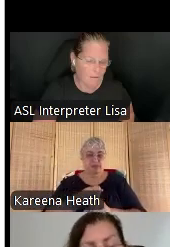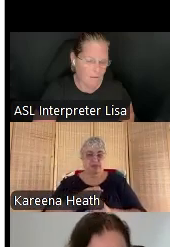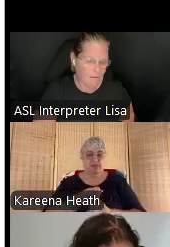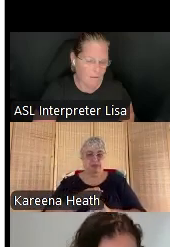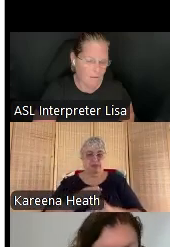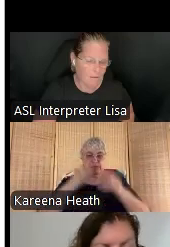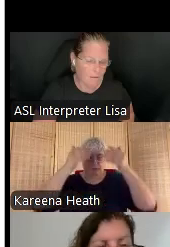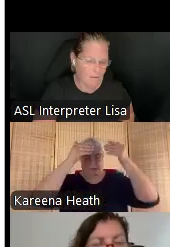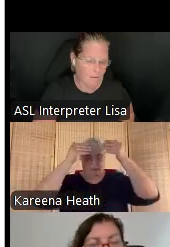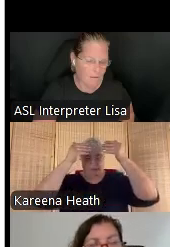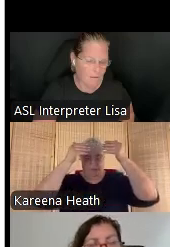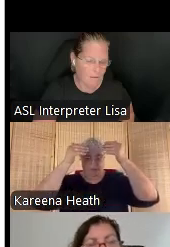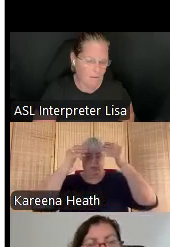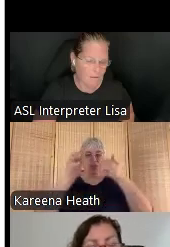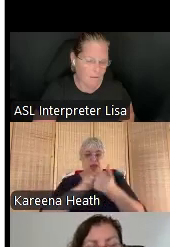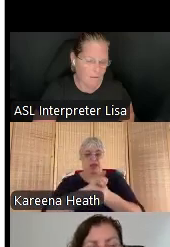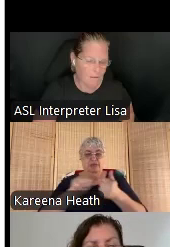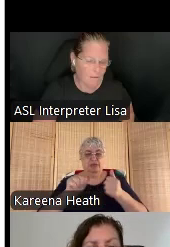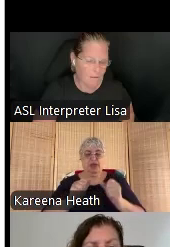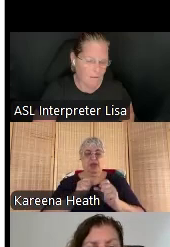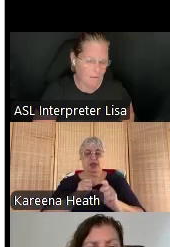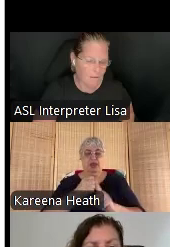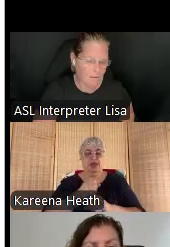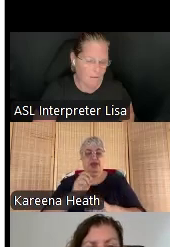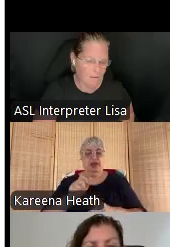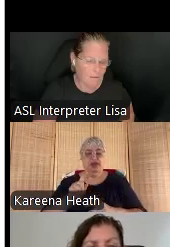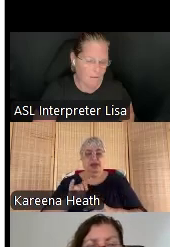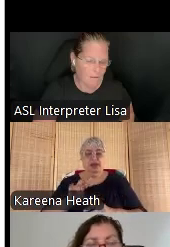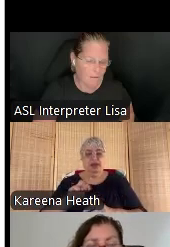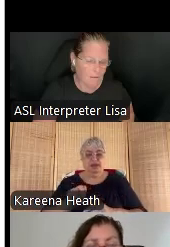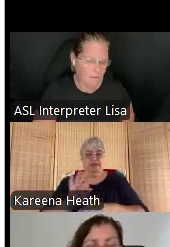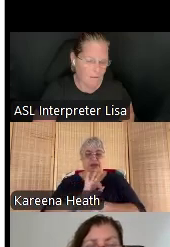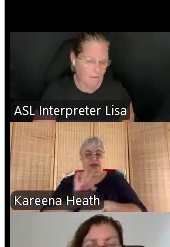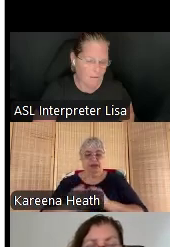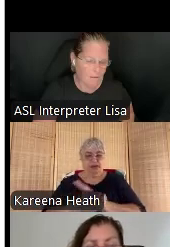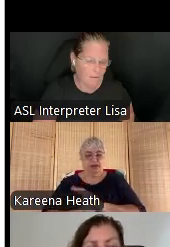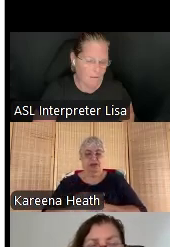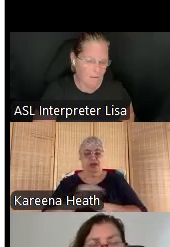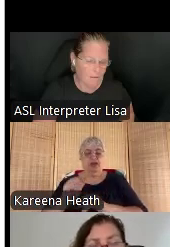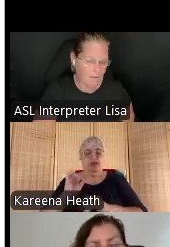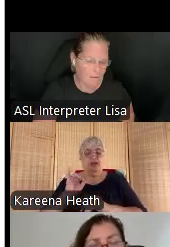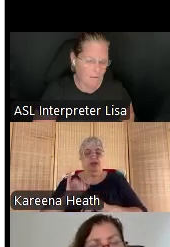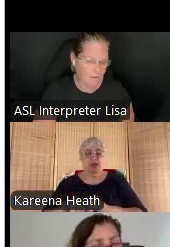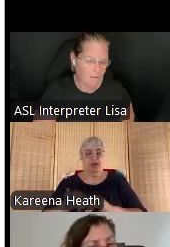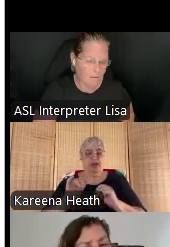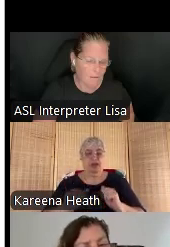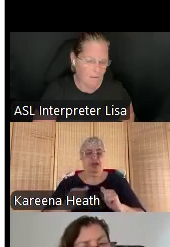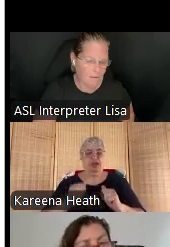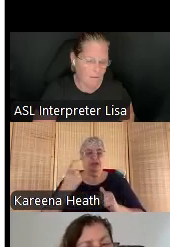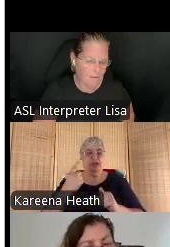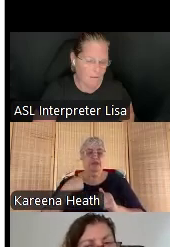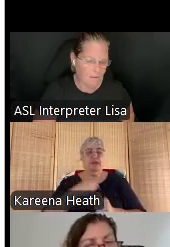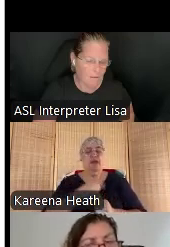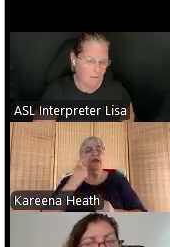frontal lobe damage may impact executive functioning skills. And again, these are some things we take